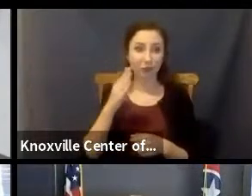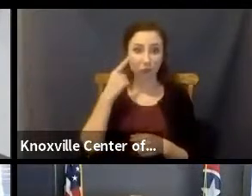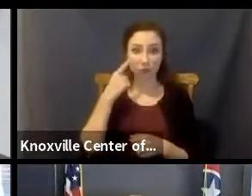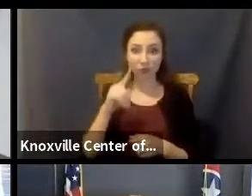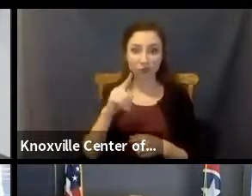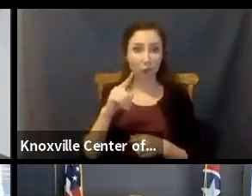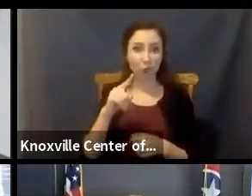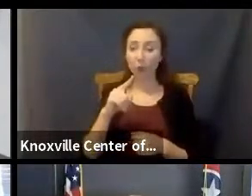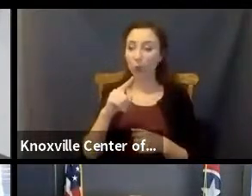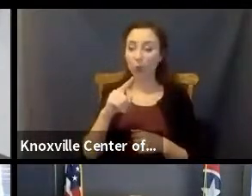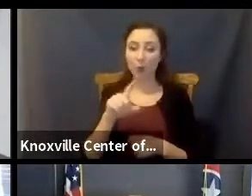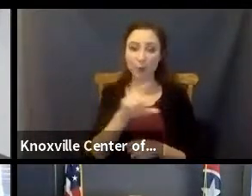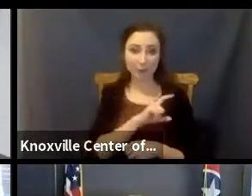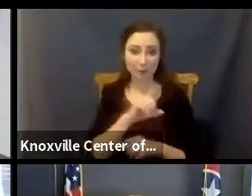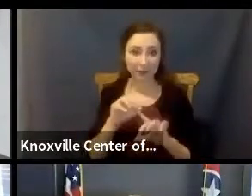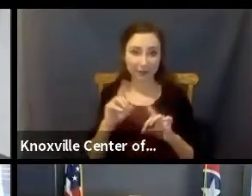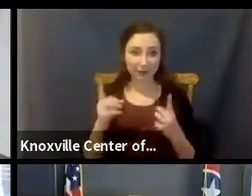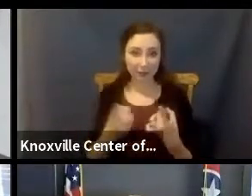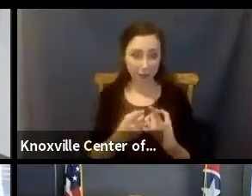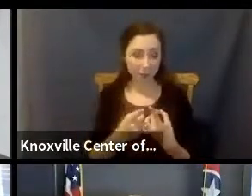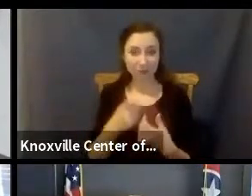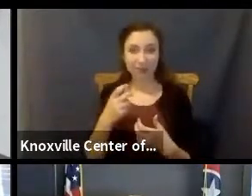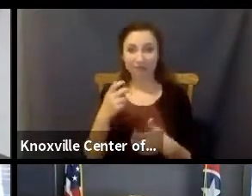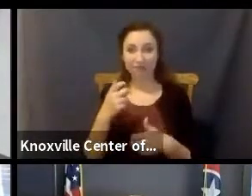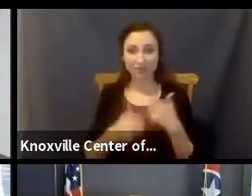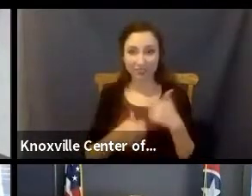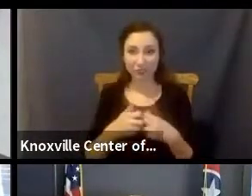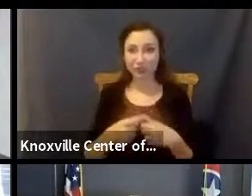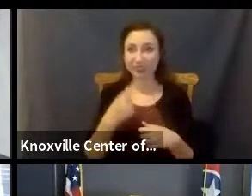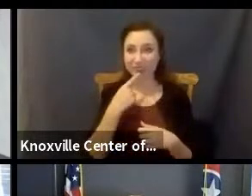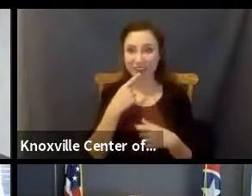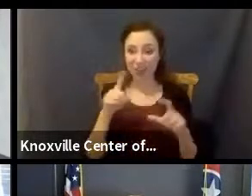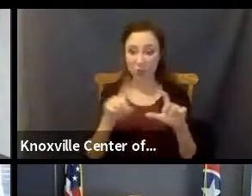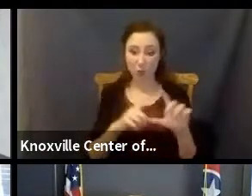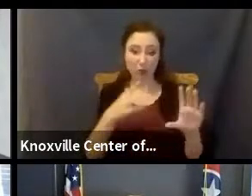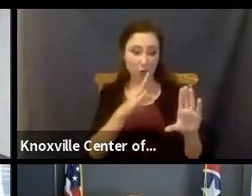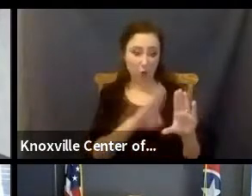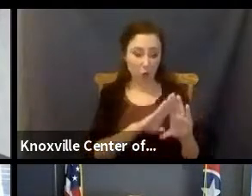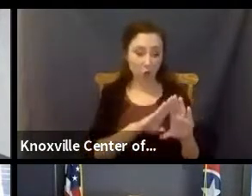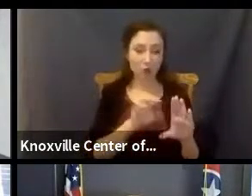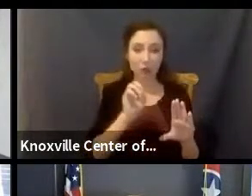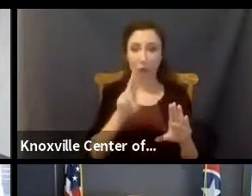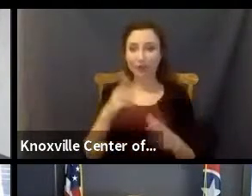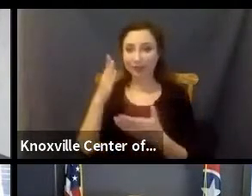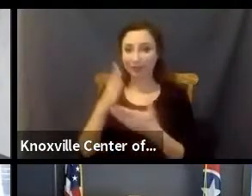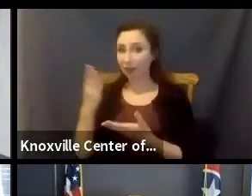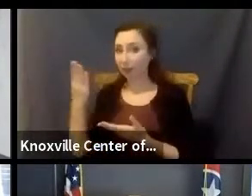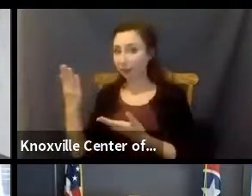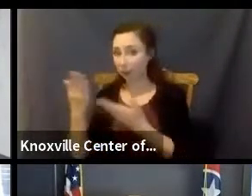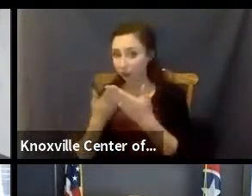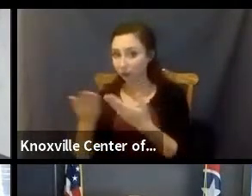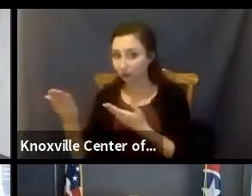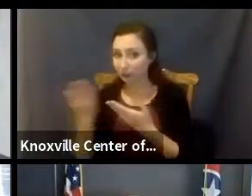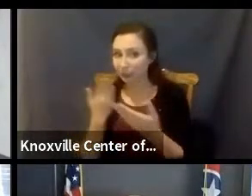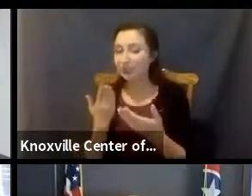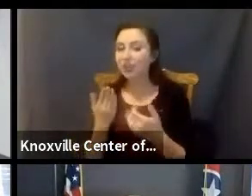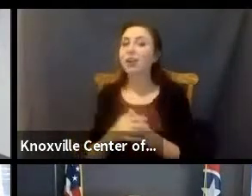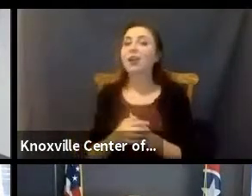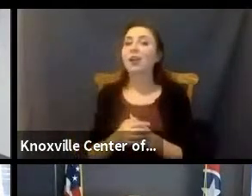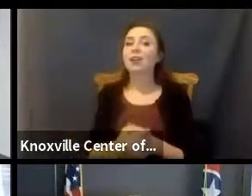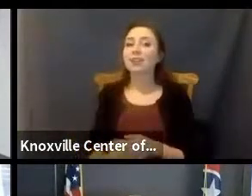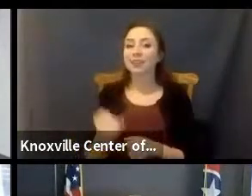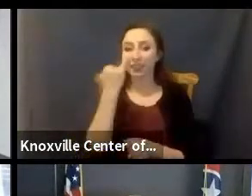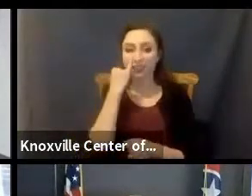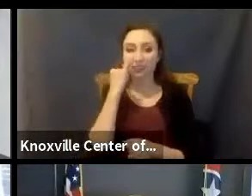if it would be an issue saying this is the word closing versus they stop serving, if that would make